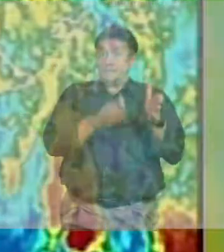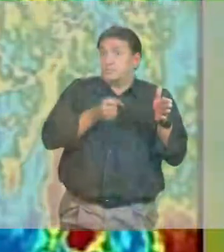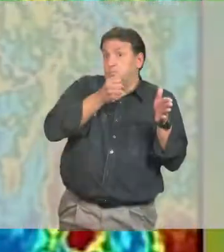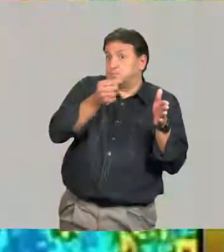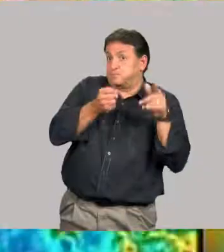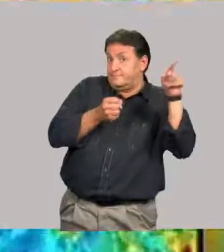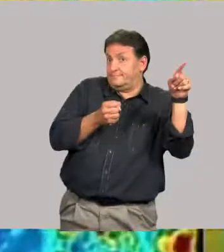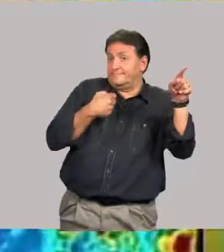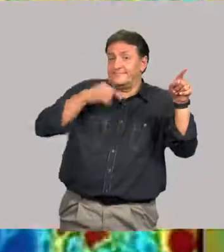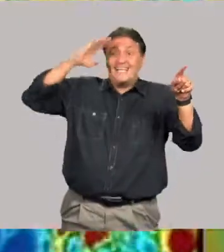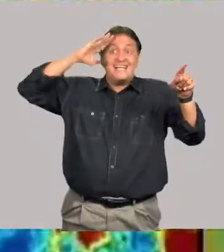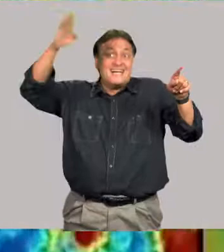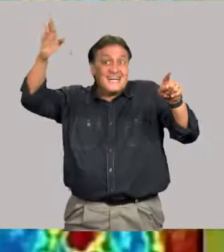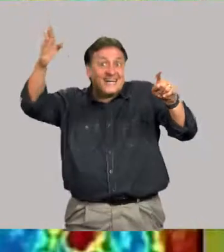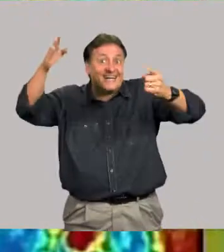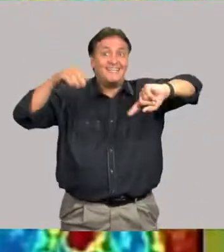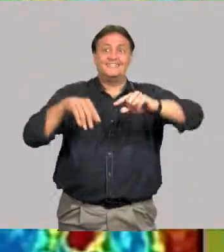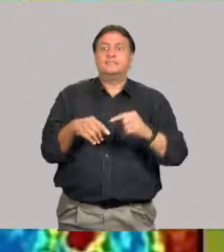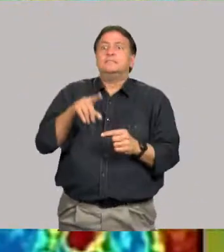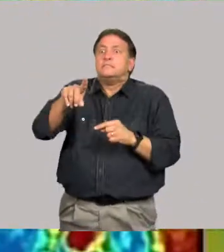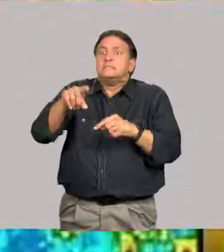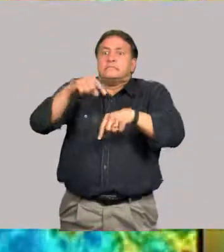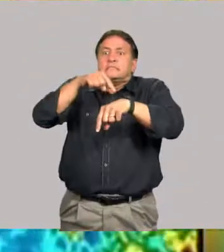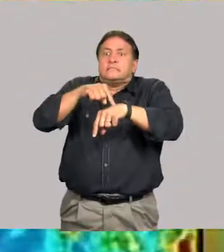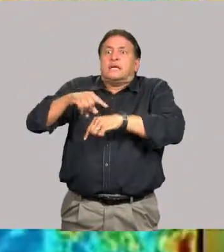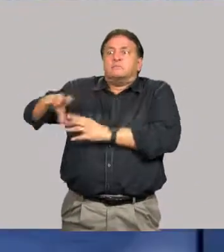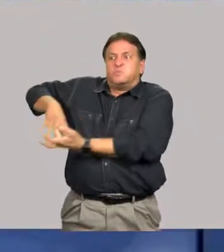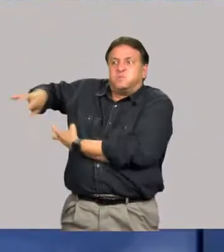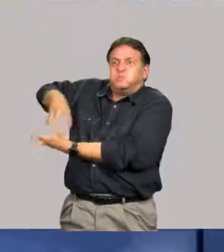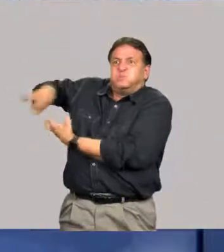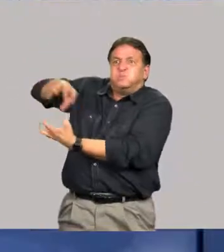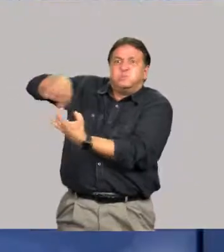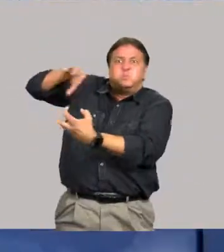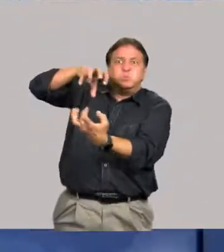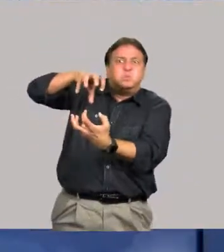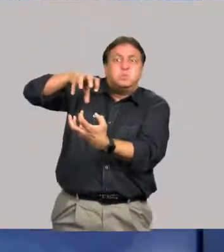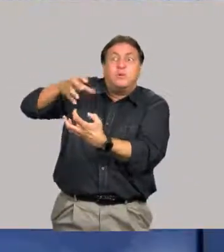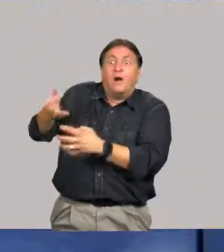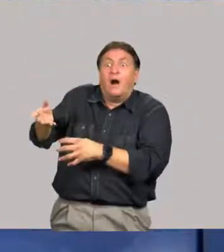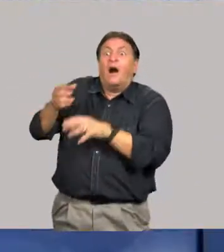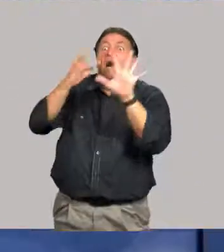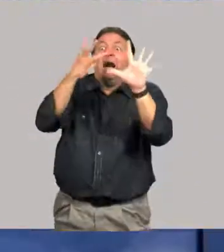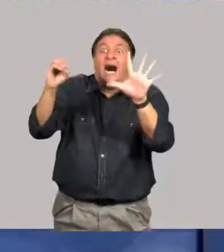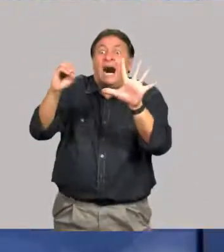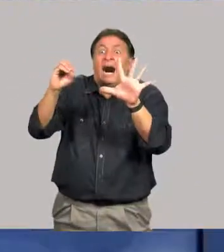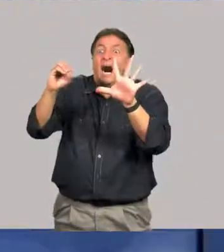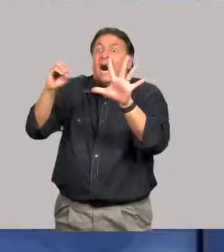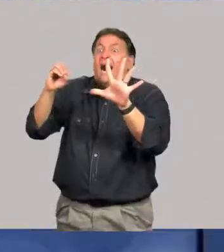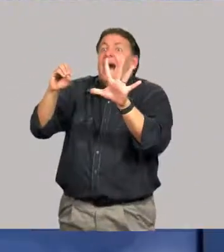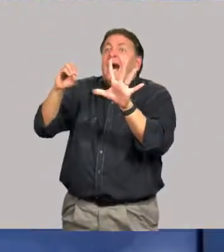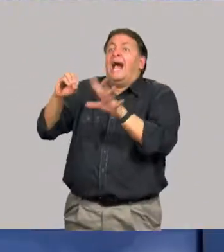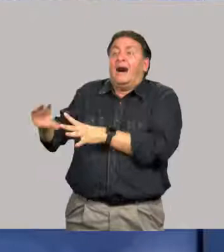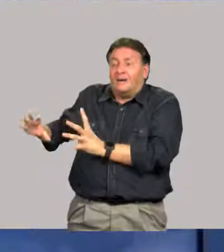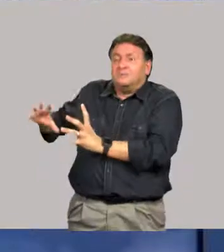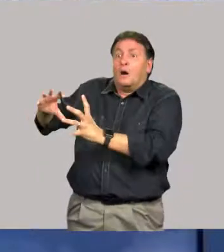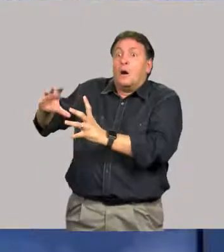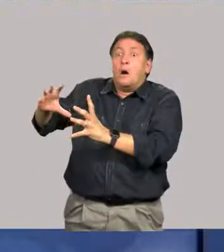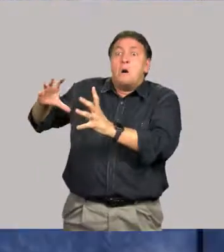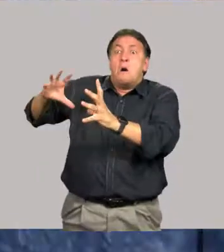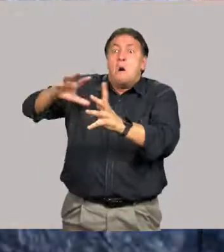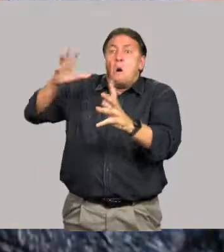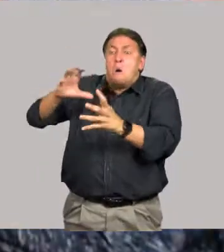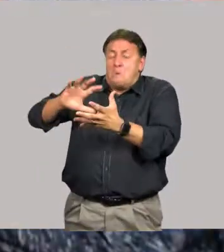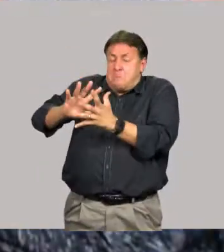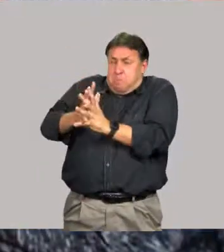Hello, Houston. It looks like a hurricane is still a few days away. Our computer model shows the hurricane passing by Cuba and Florida with winds up